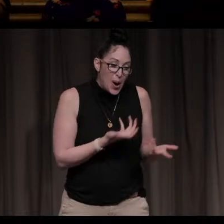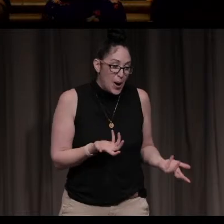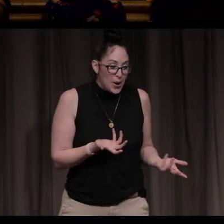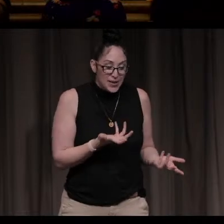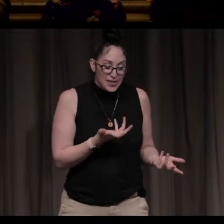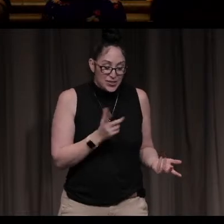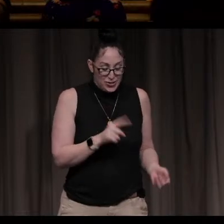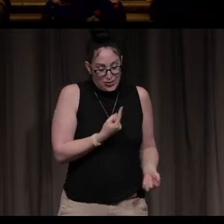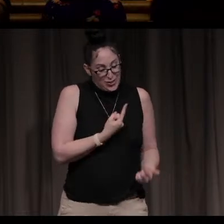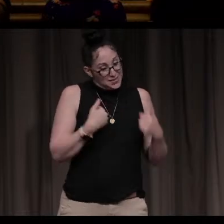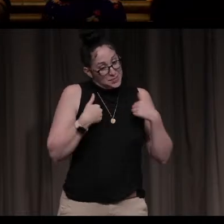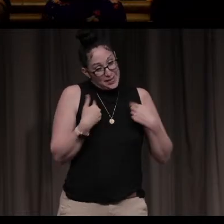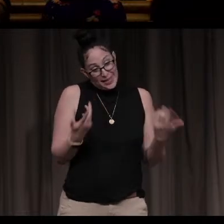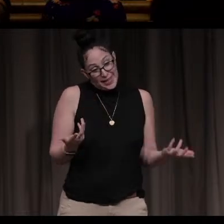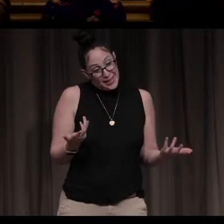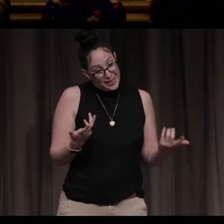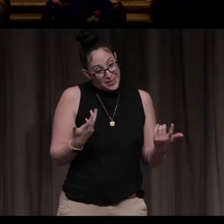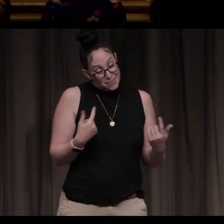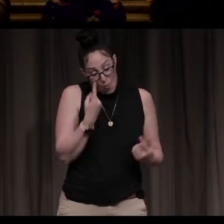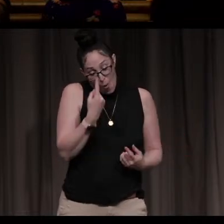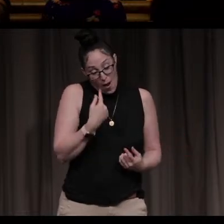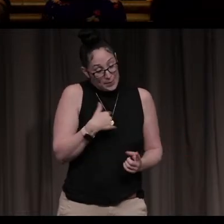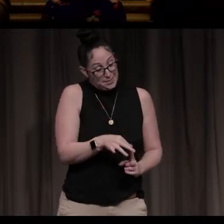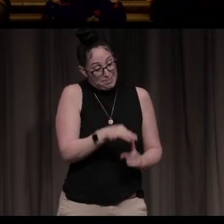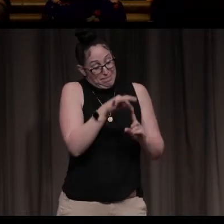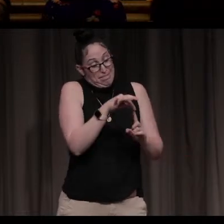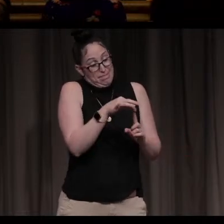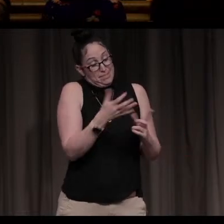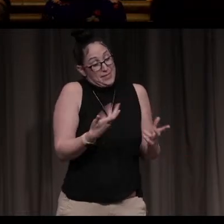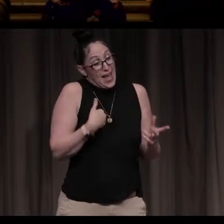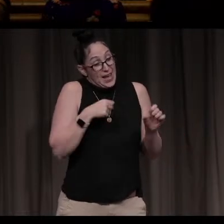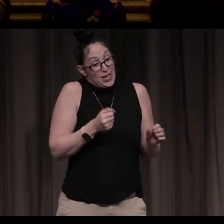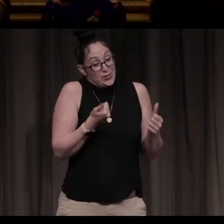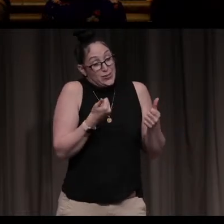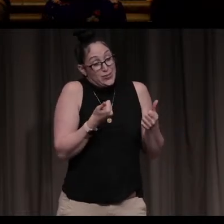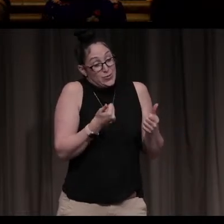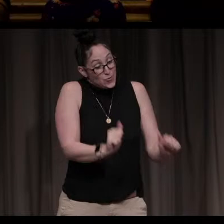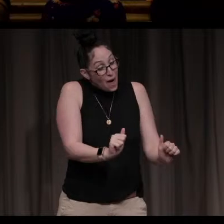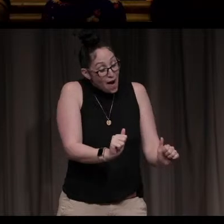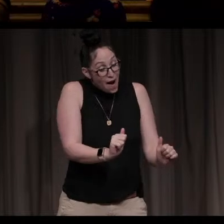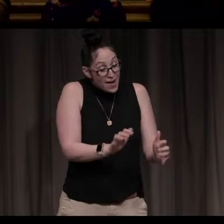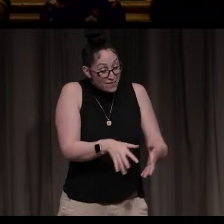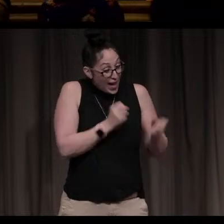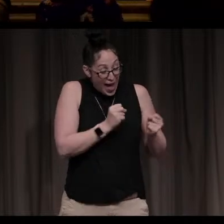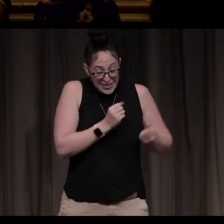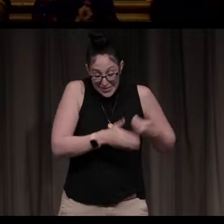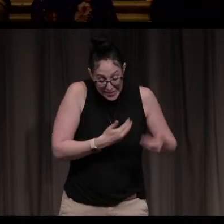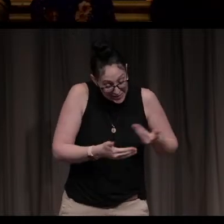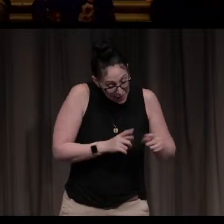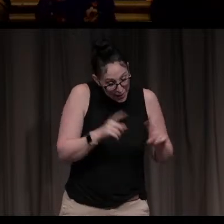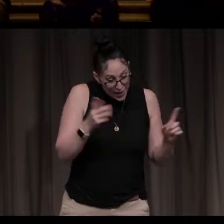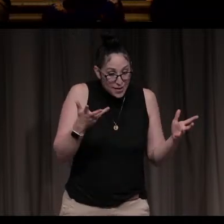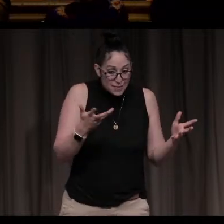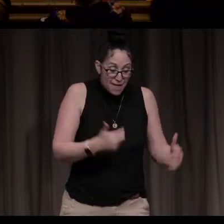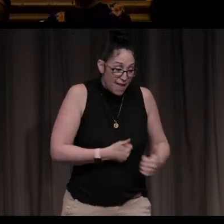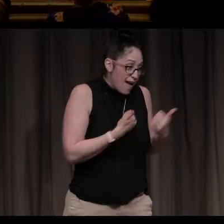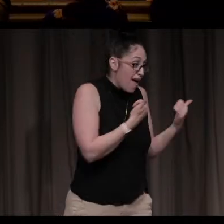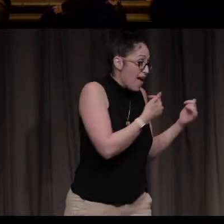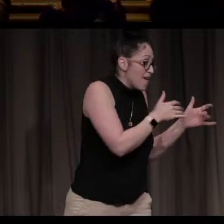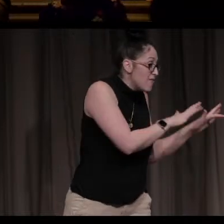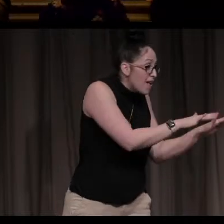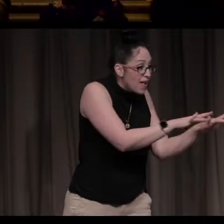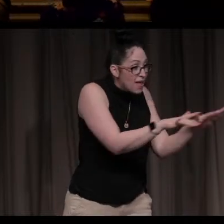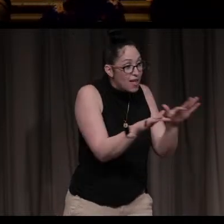be me. There's only one of me, I could try as fast as I can, but there's life,